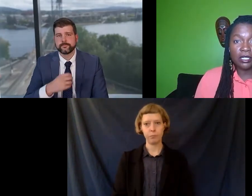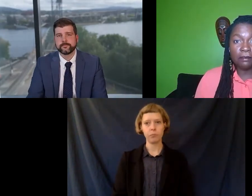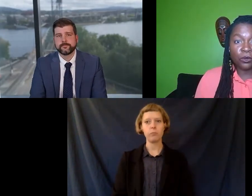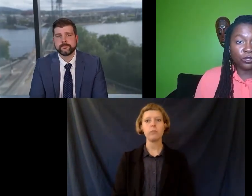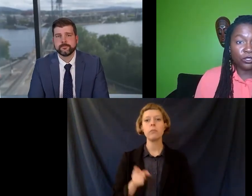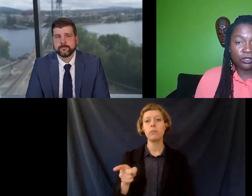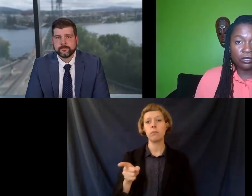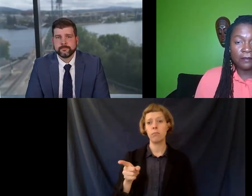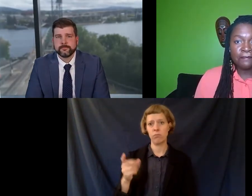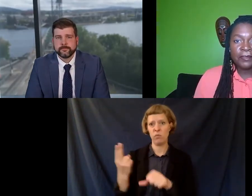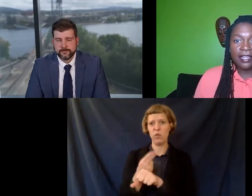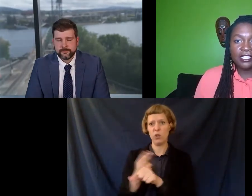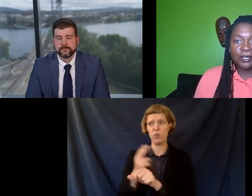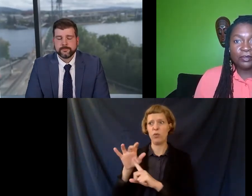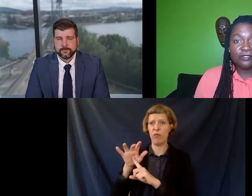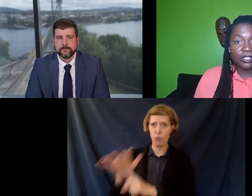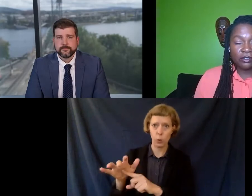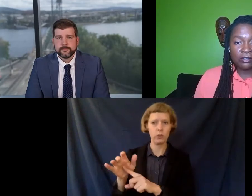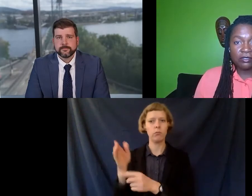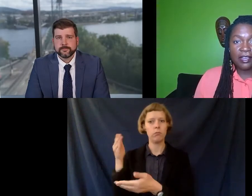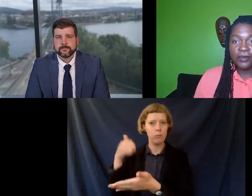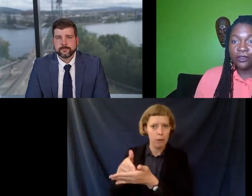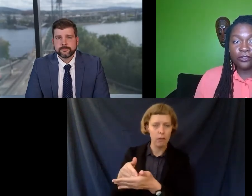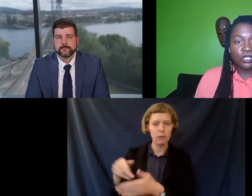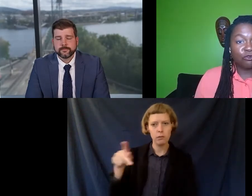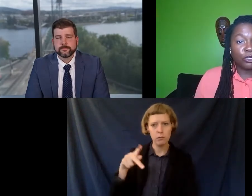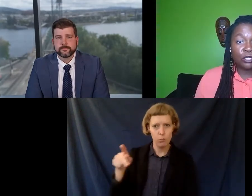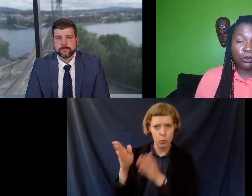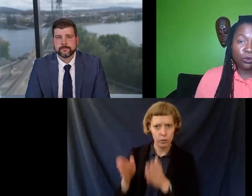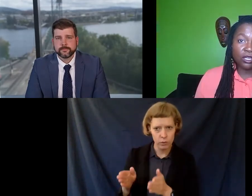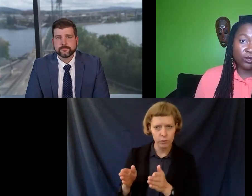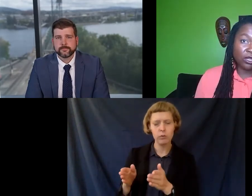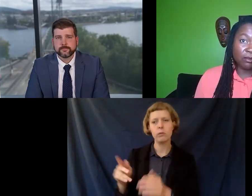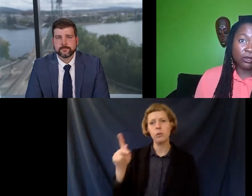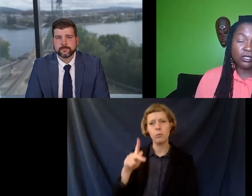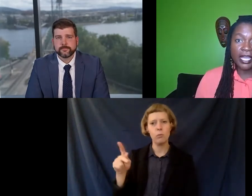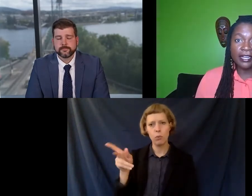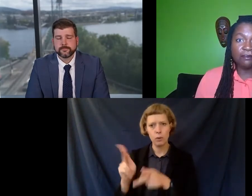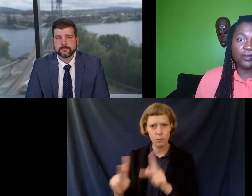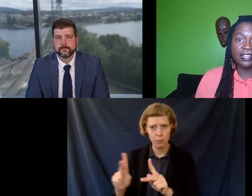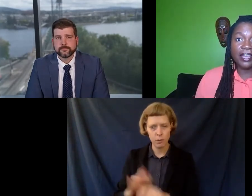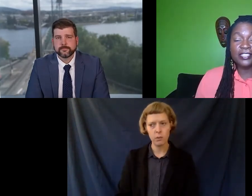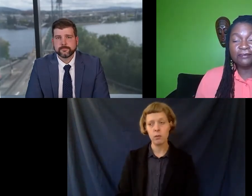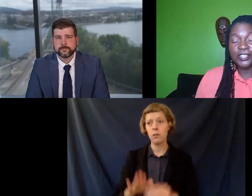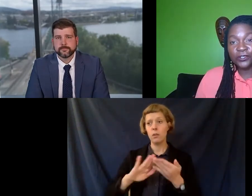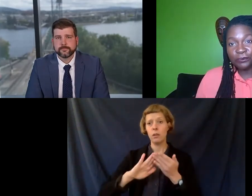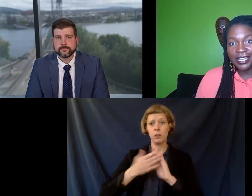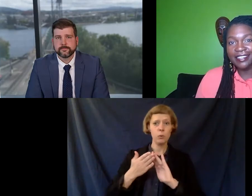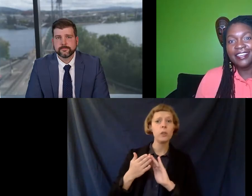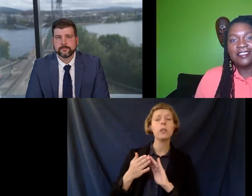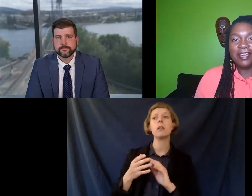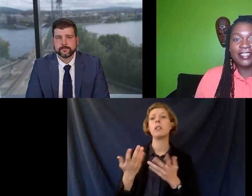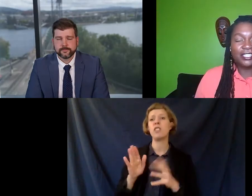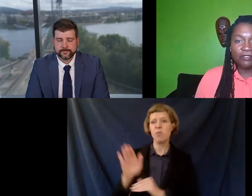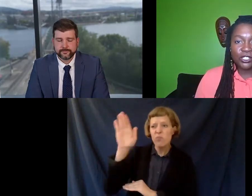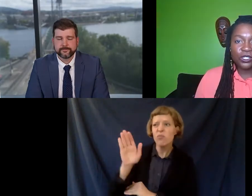force against Portlanders. And it's been in place for years. We know that there's a lot of push and pull with community members and community advisory